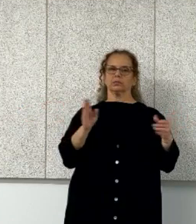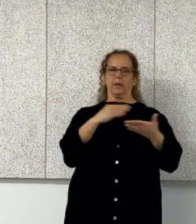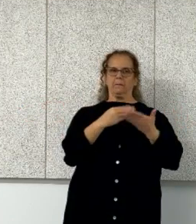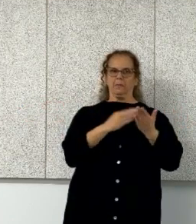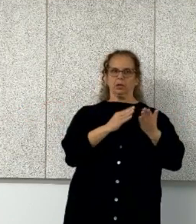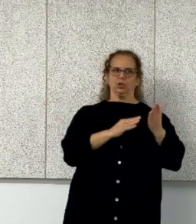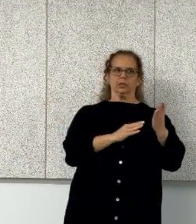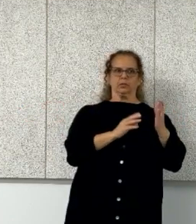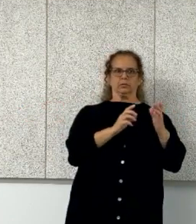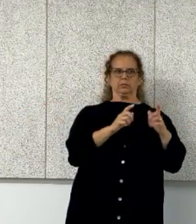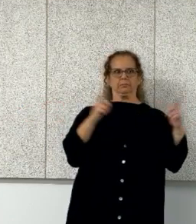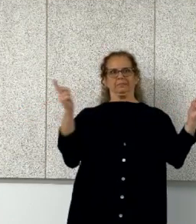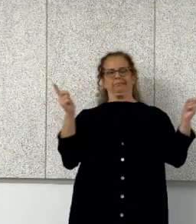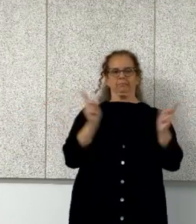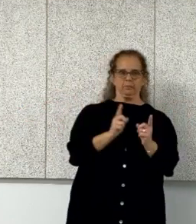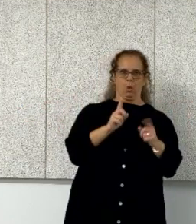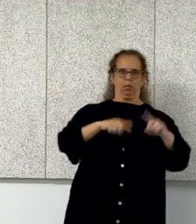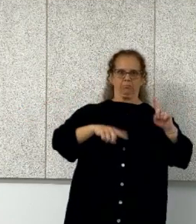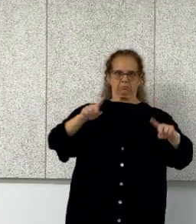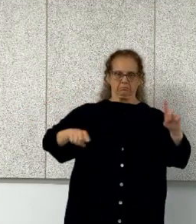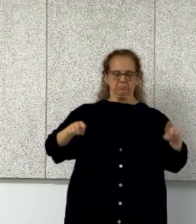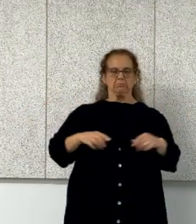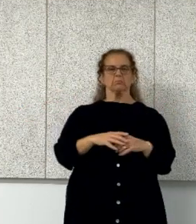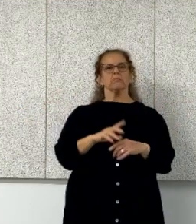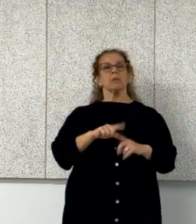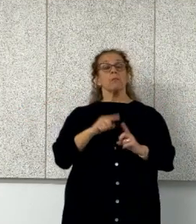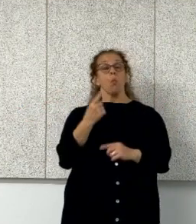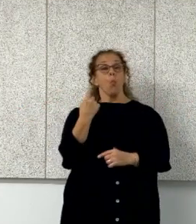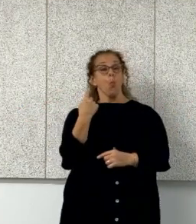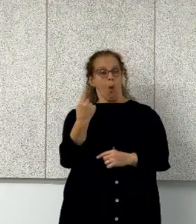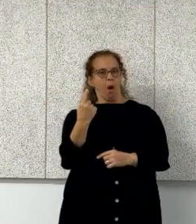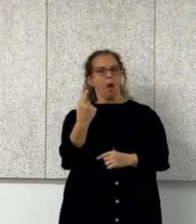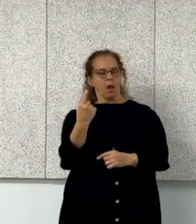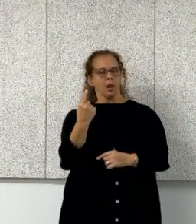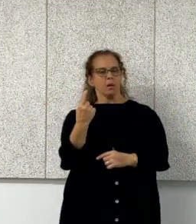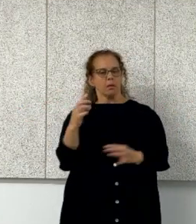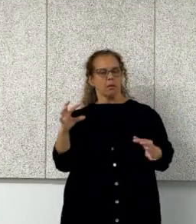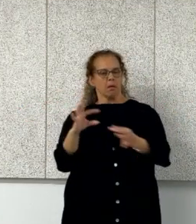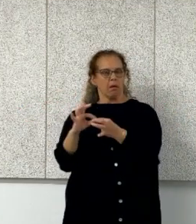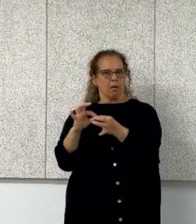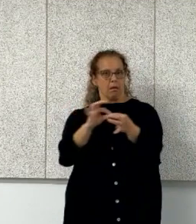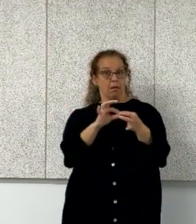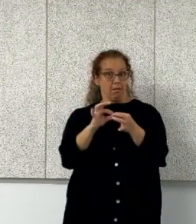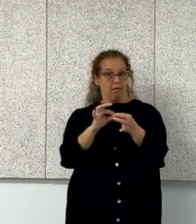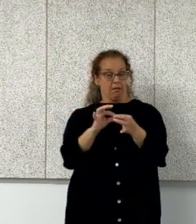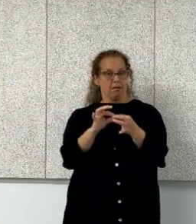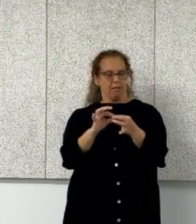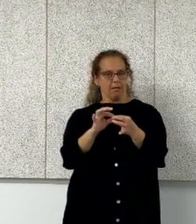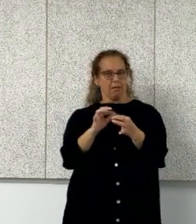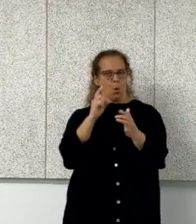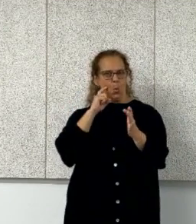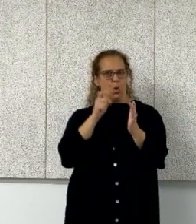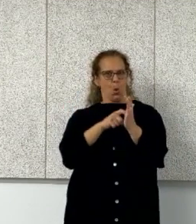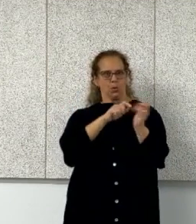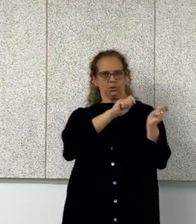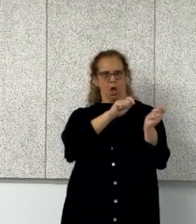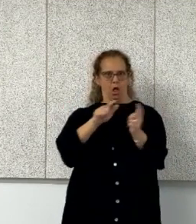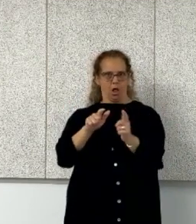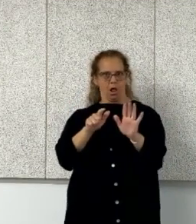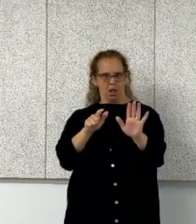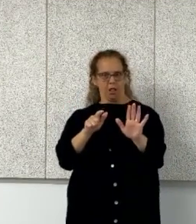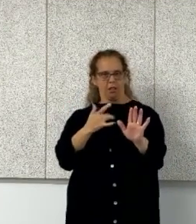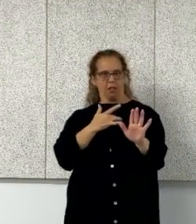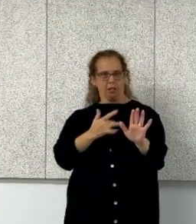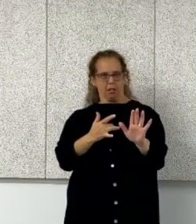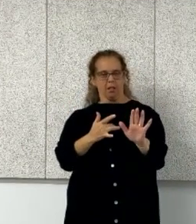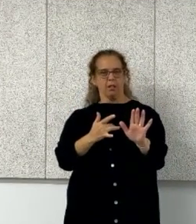before, but I think the one sort of correlation we can point to or that we can put our finger on in terms of perhaps the